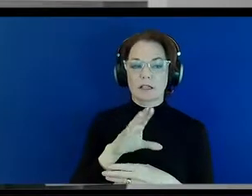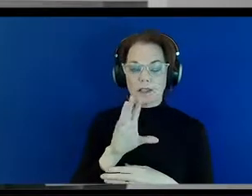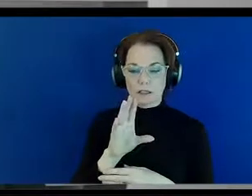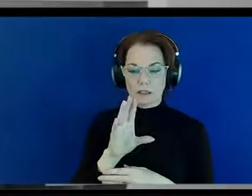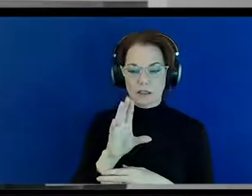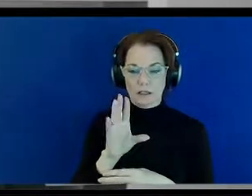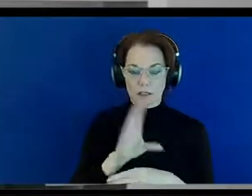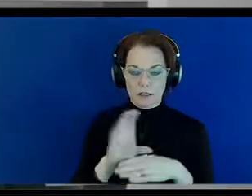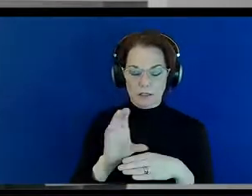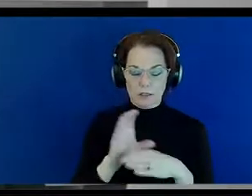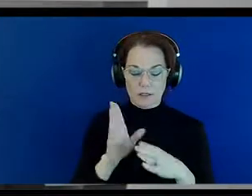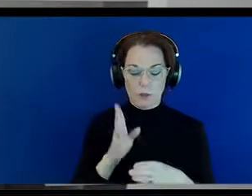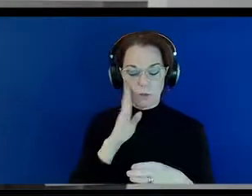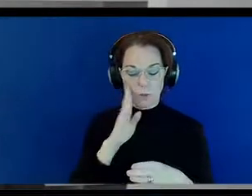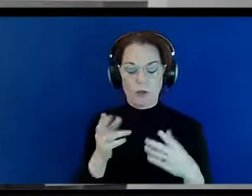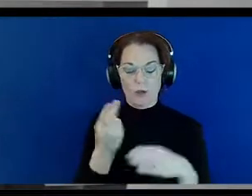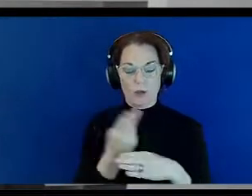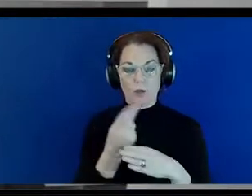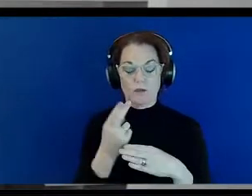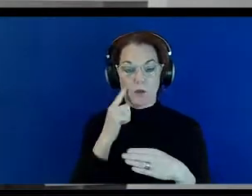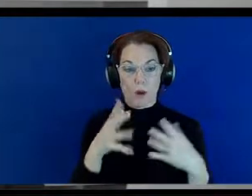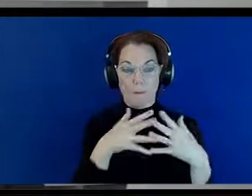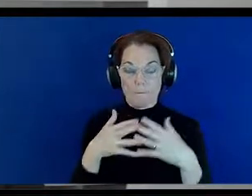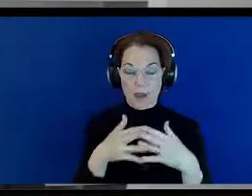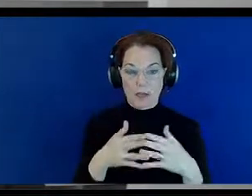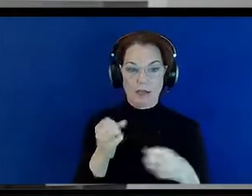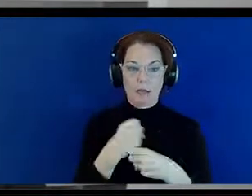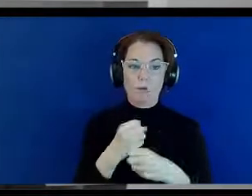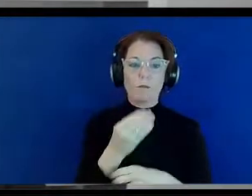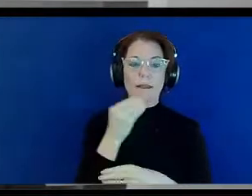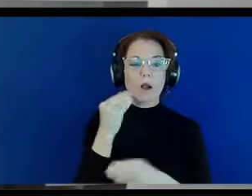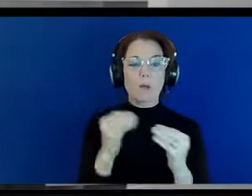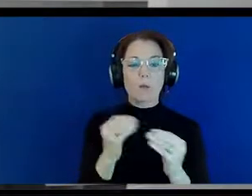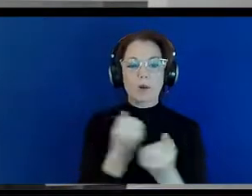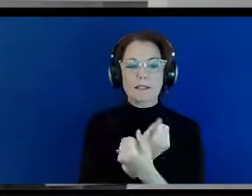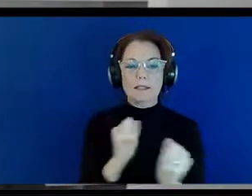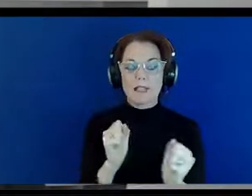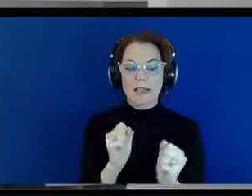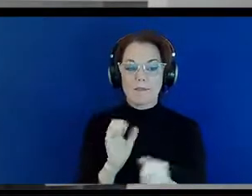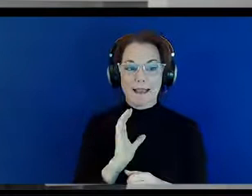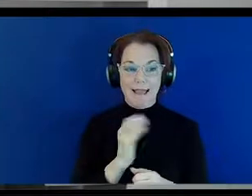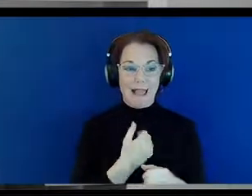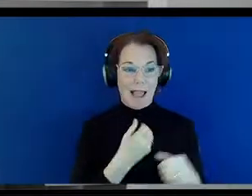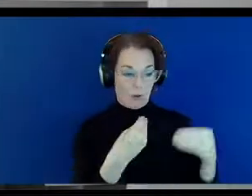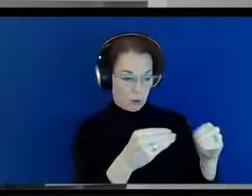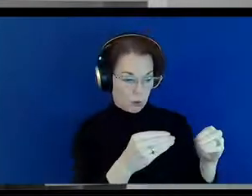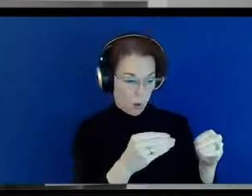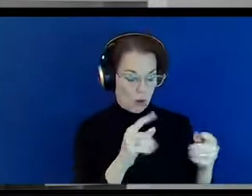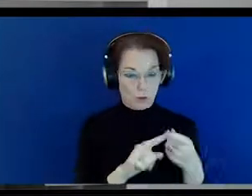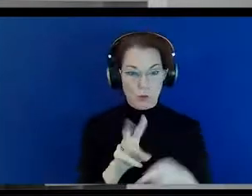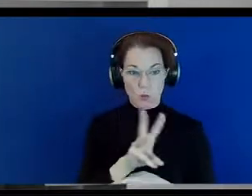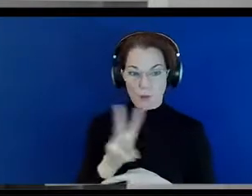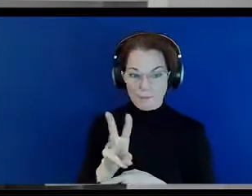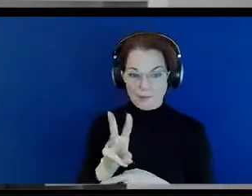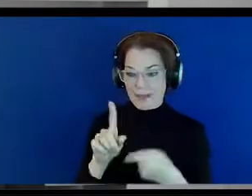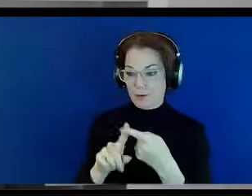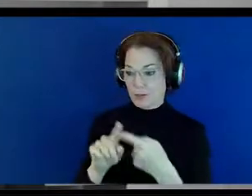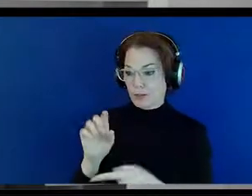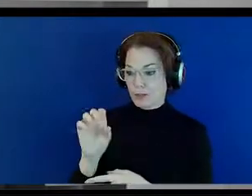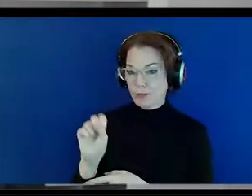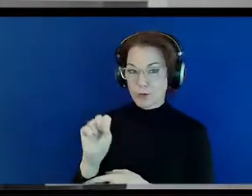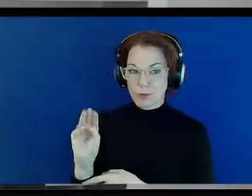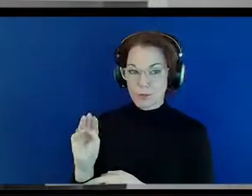the same goal to make homes safer. From our retail stores and website through to our social media channels,